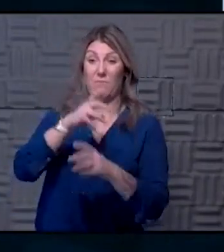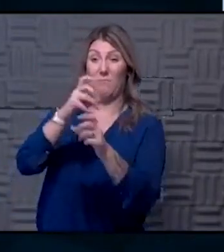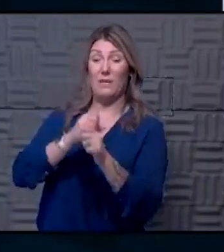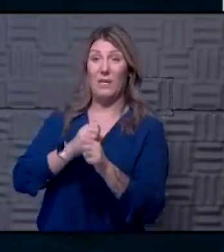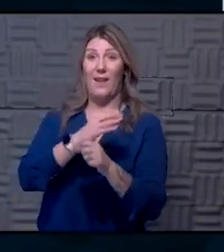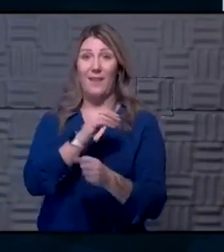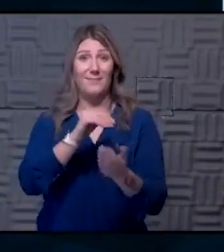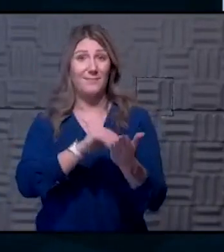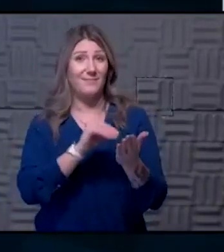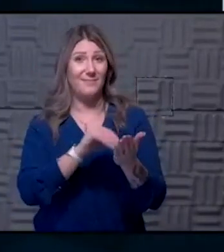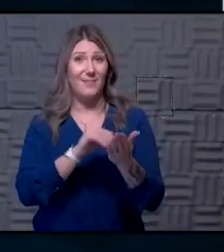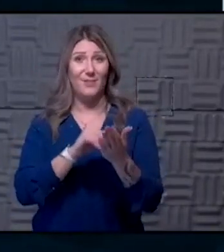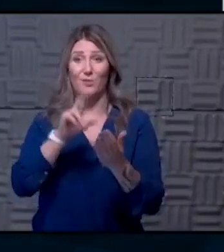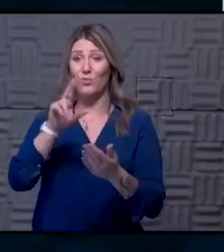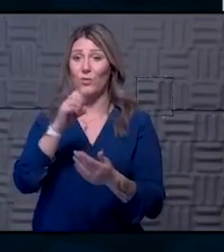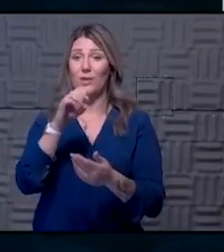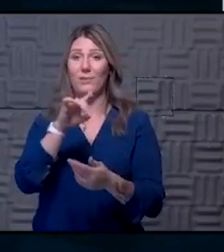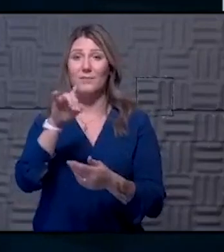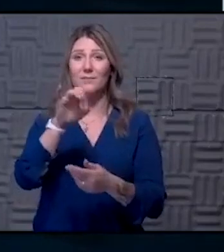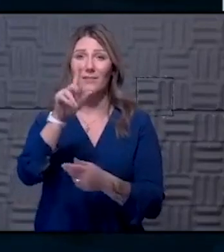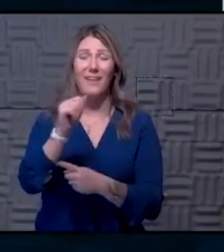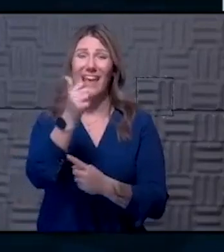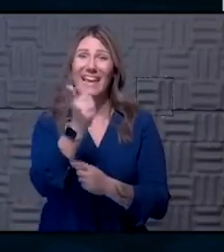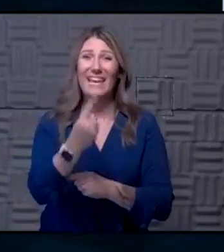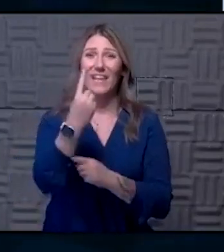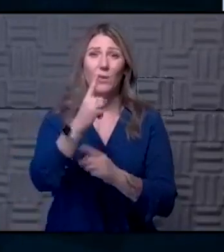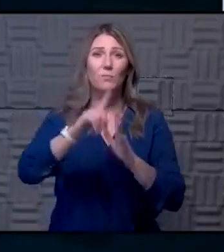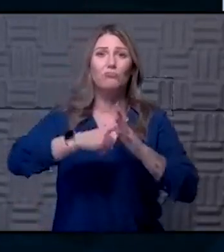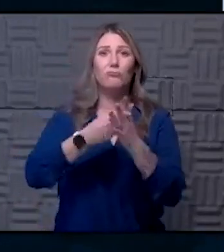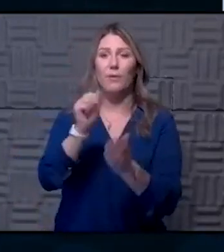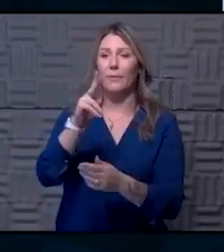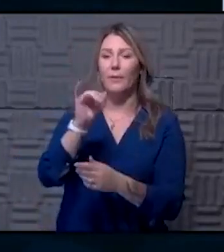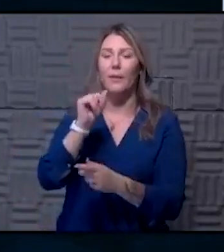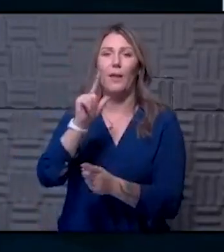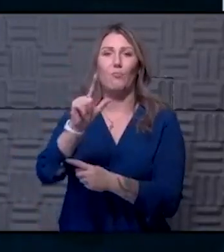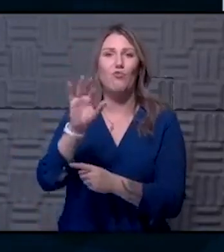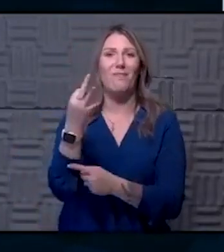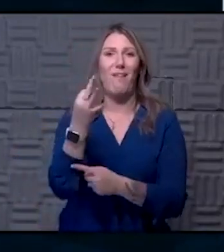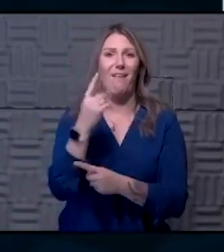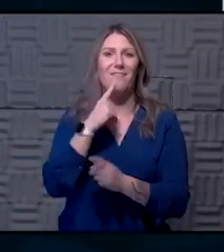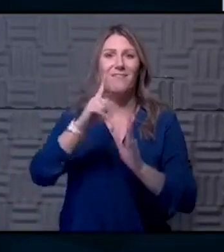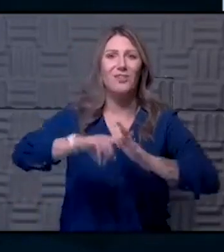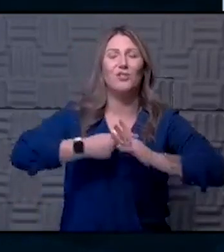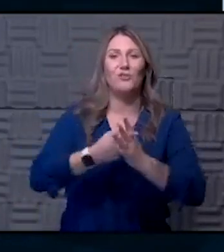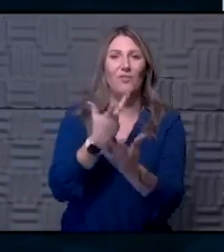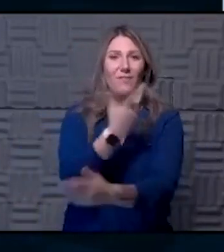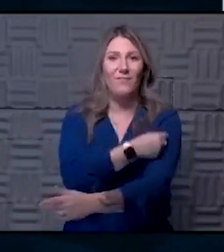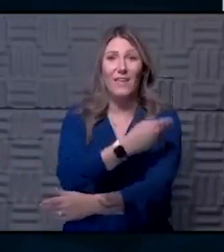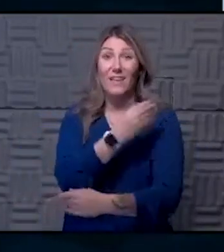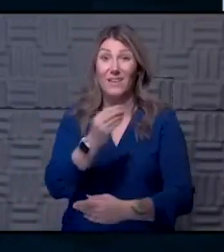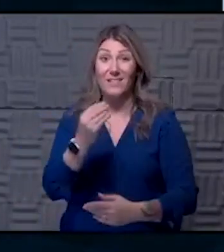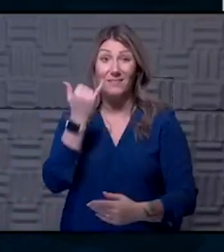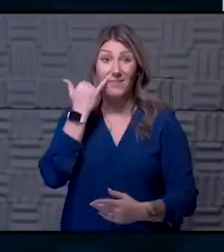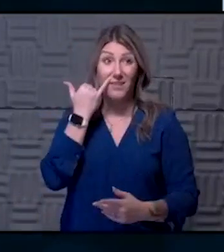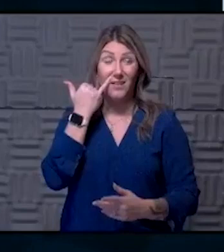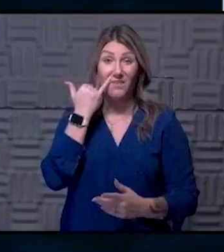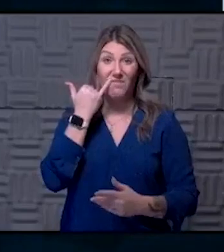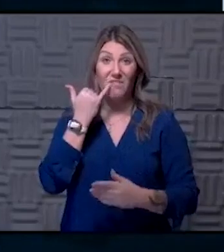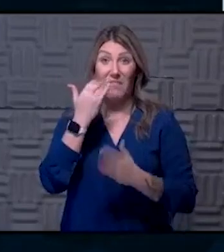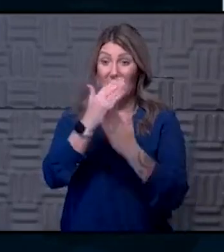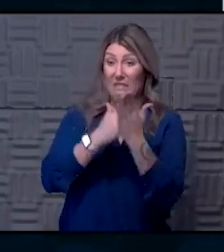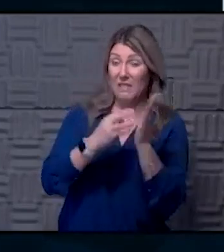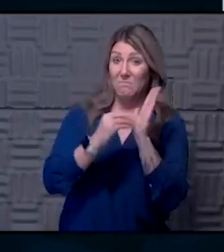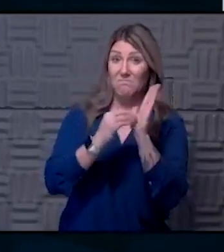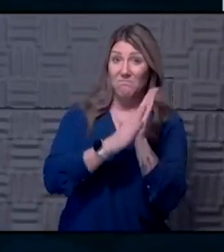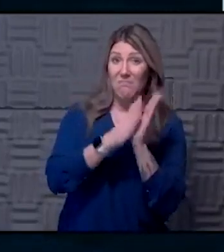it's going to be, anyone starting April 9th is going to be able to get the vaccine. So if you get on the list and if it's offered